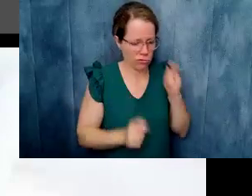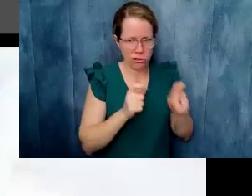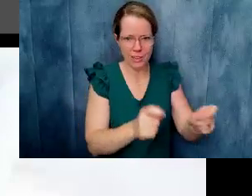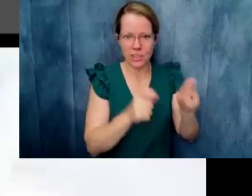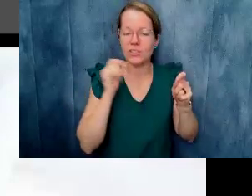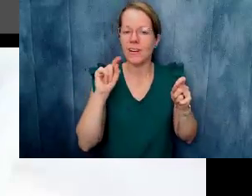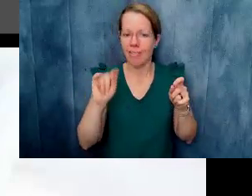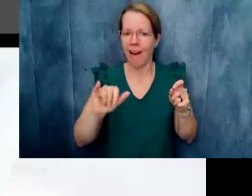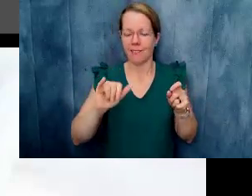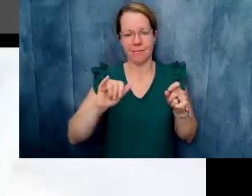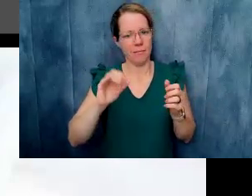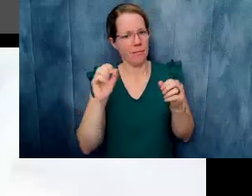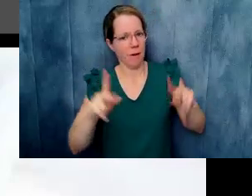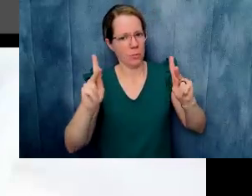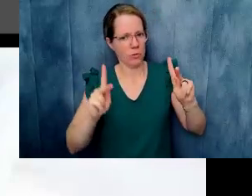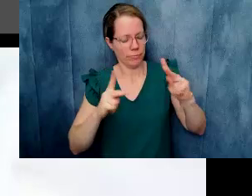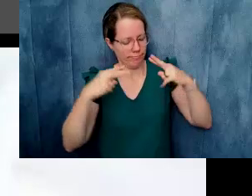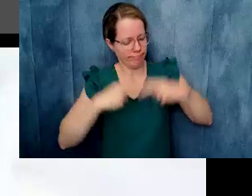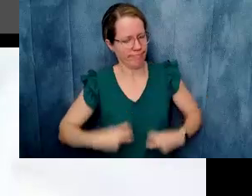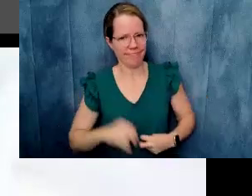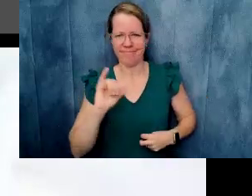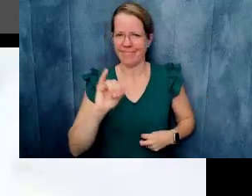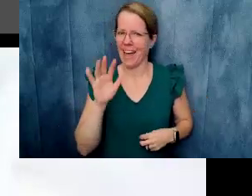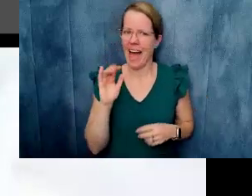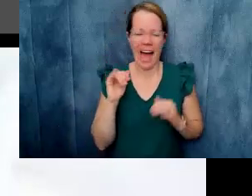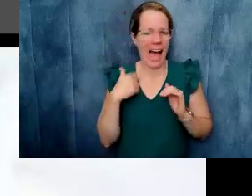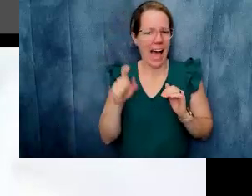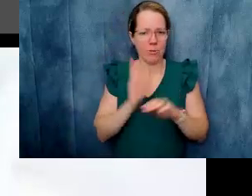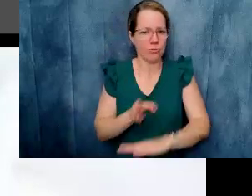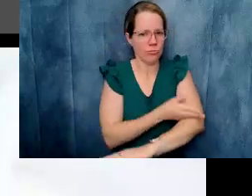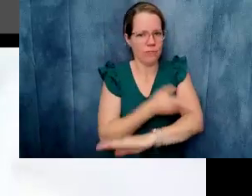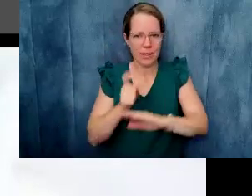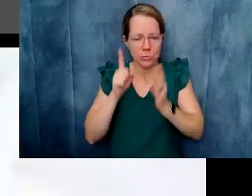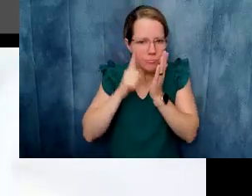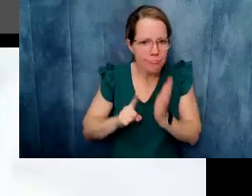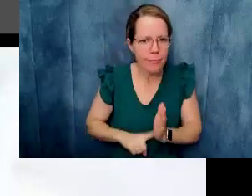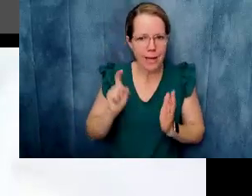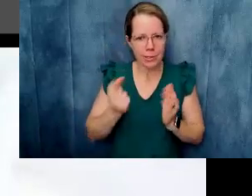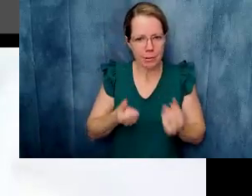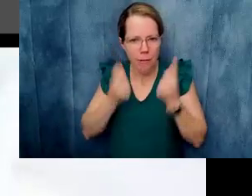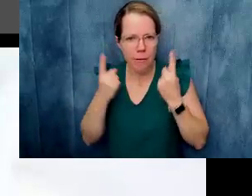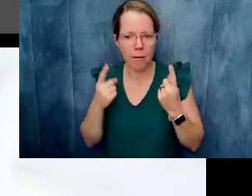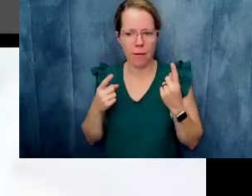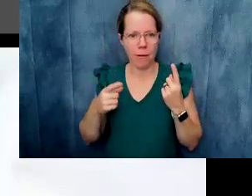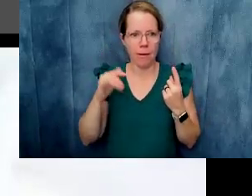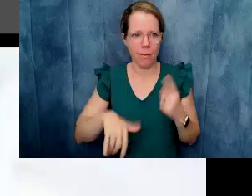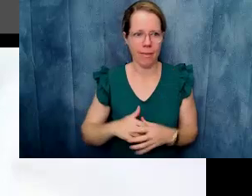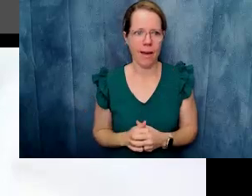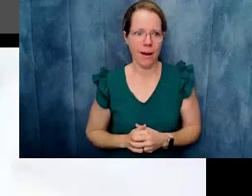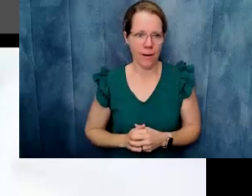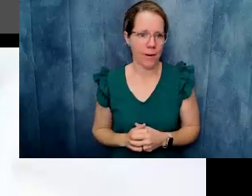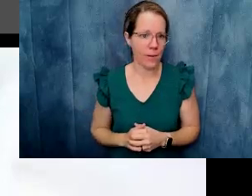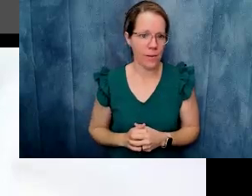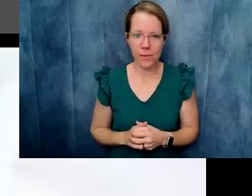to do some research. You need to do that. Incapacitated is when you're beginning to understand. You don't think it's make or break it. You think